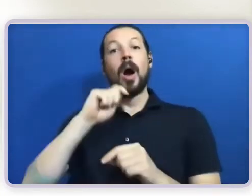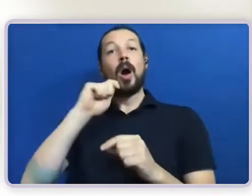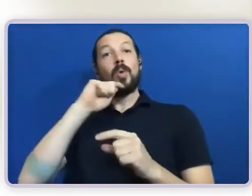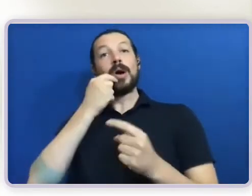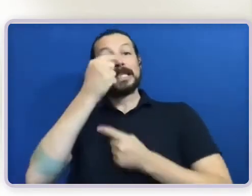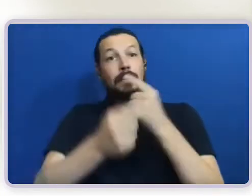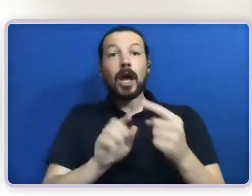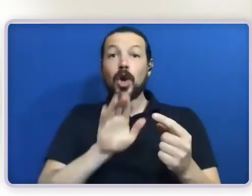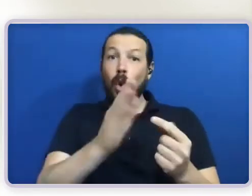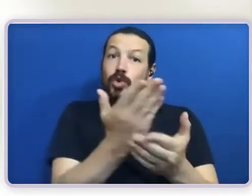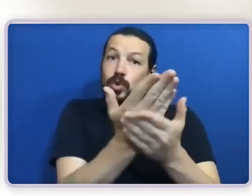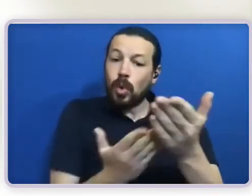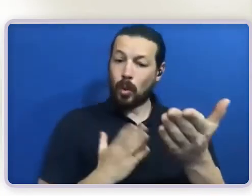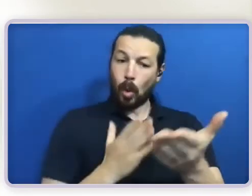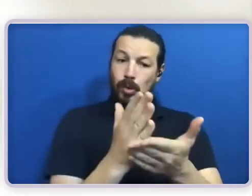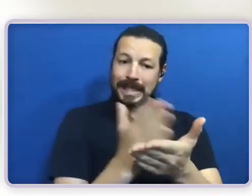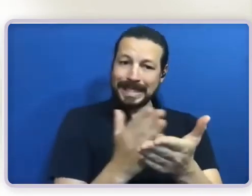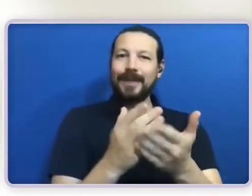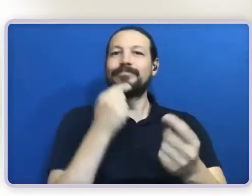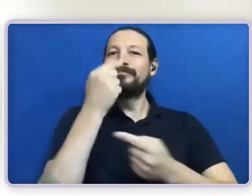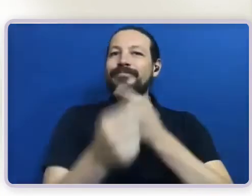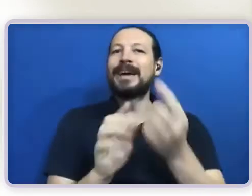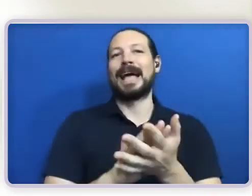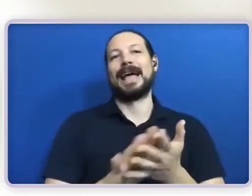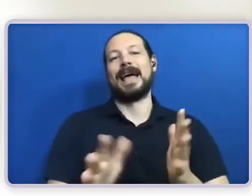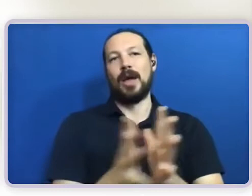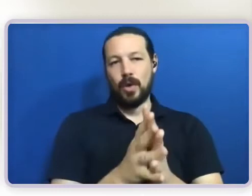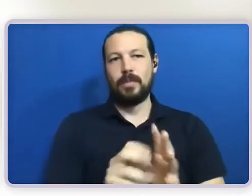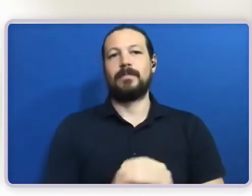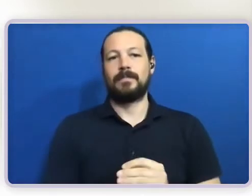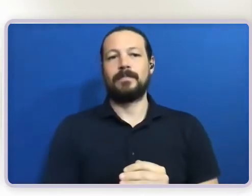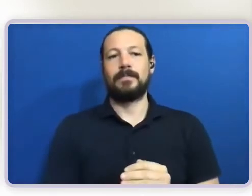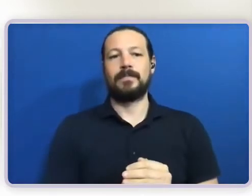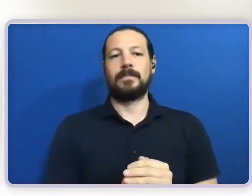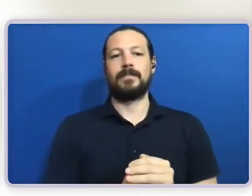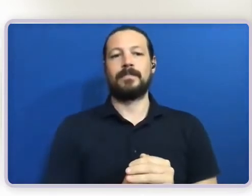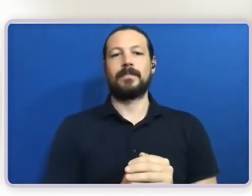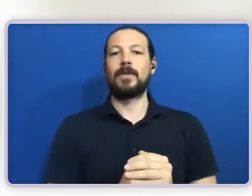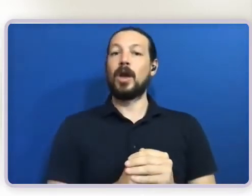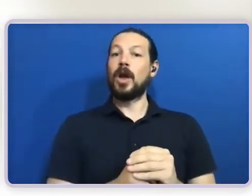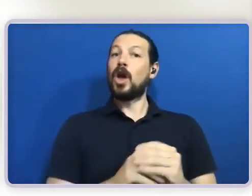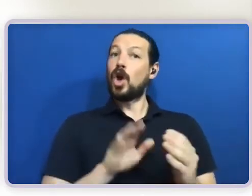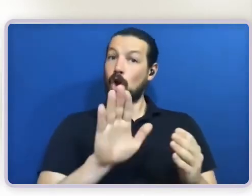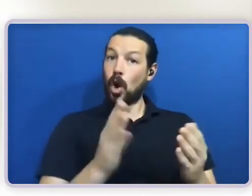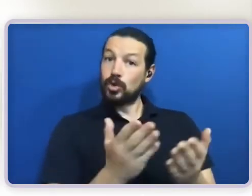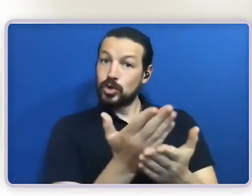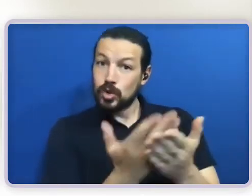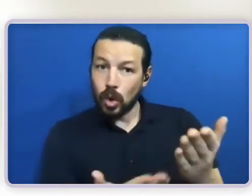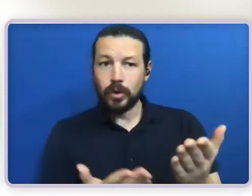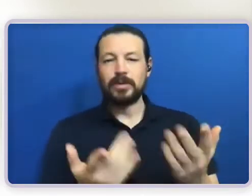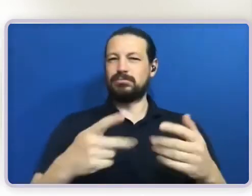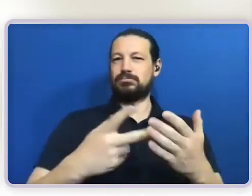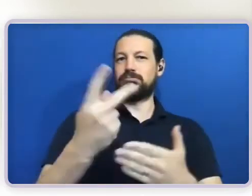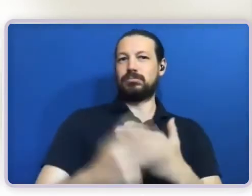to the Disability Royal Commission and how your story can potentially help you to tell your story to